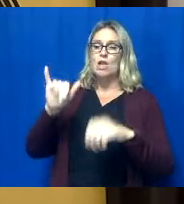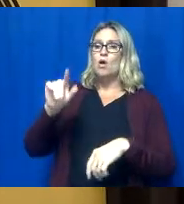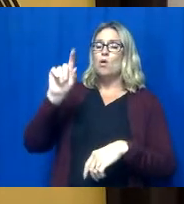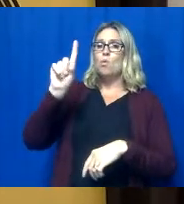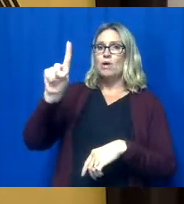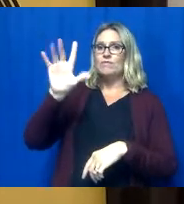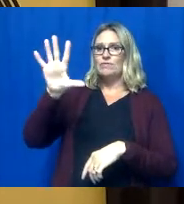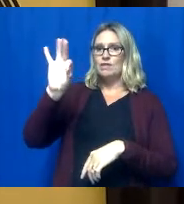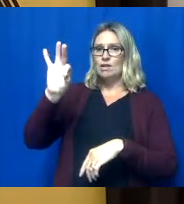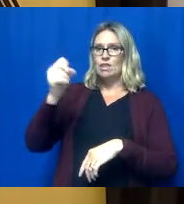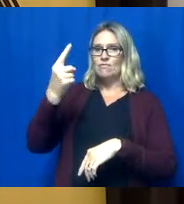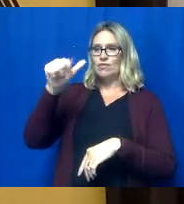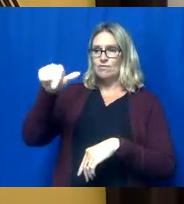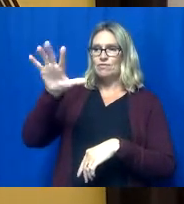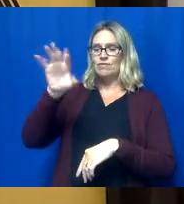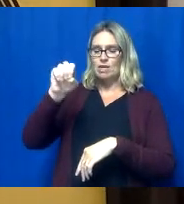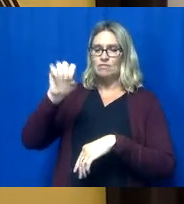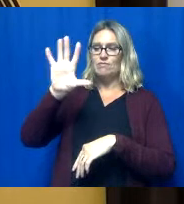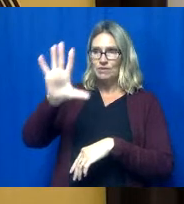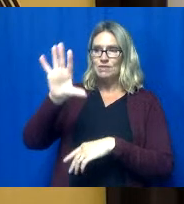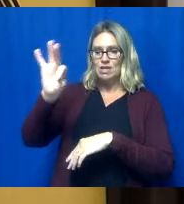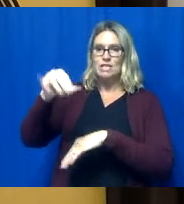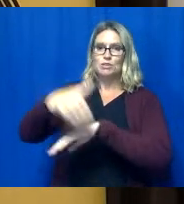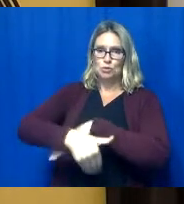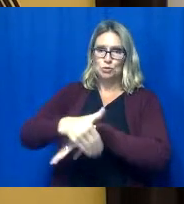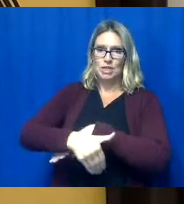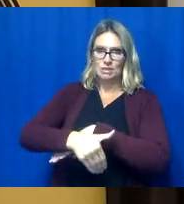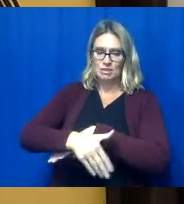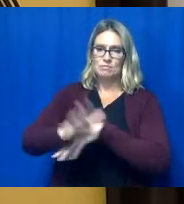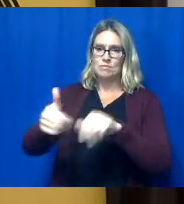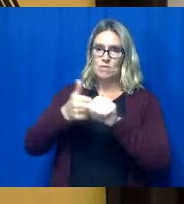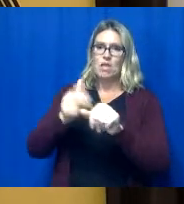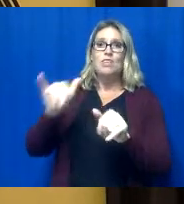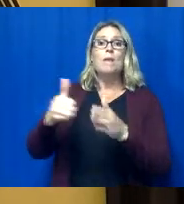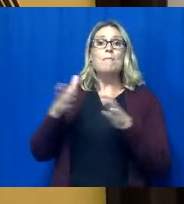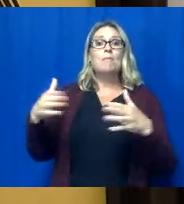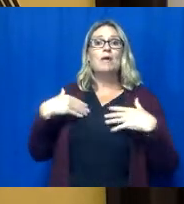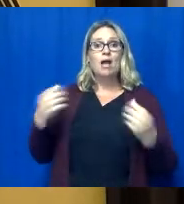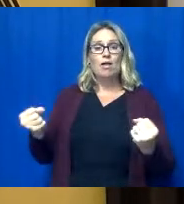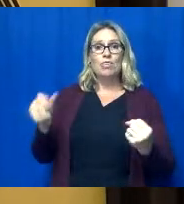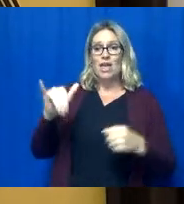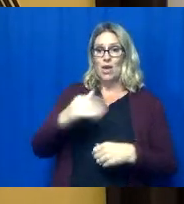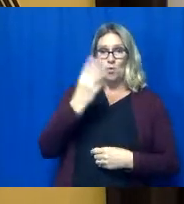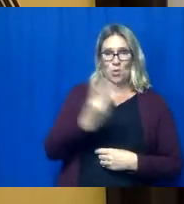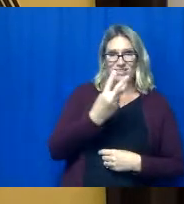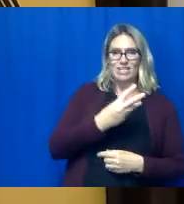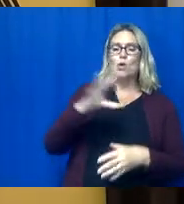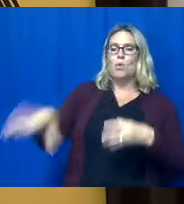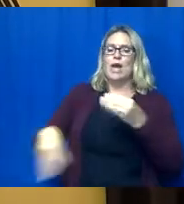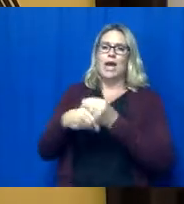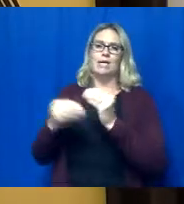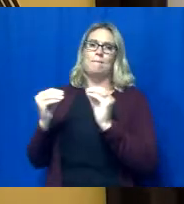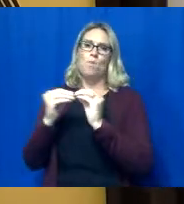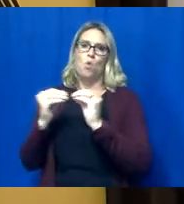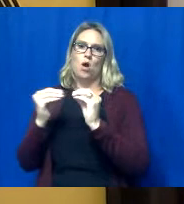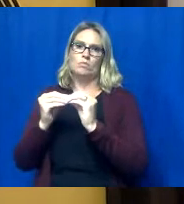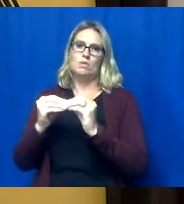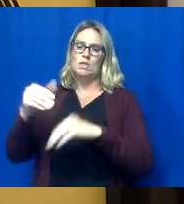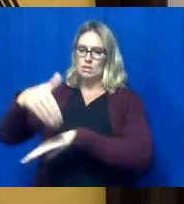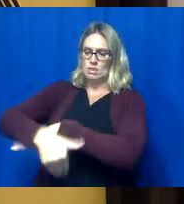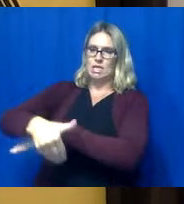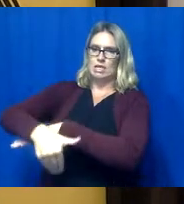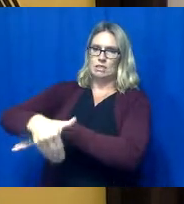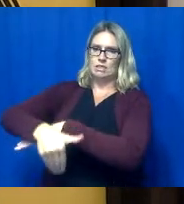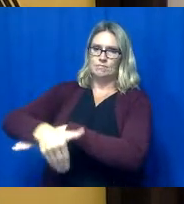tonight. This is in addition to the Public Health Act measures put in place on Wednesday. Under the mandatory